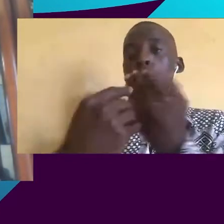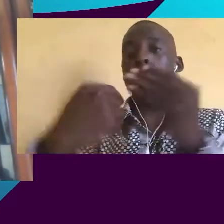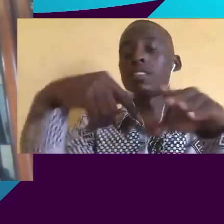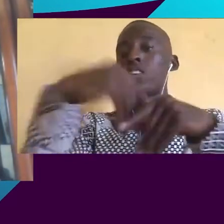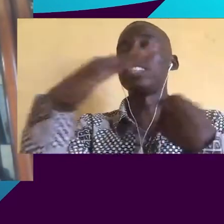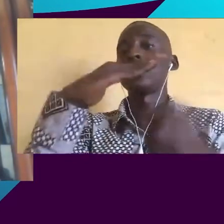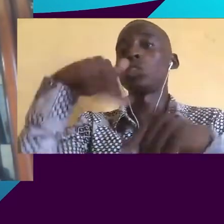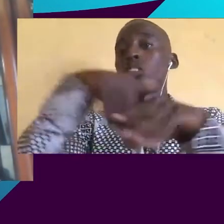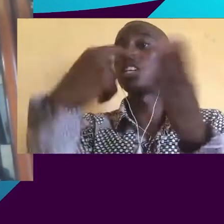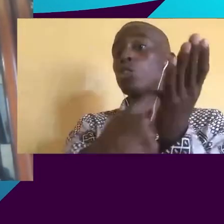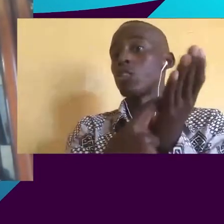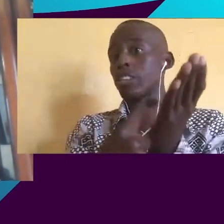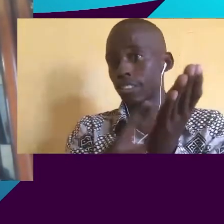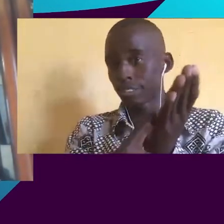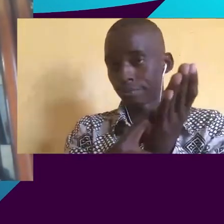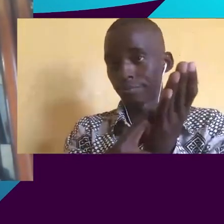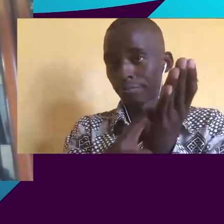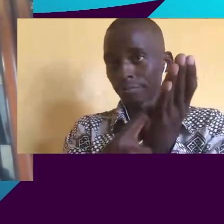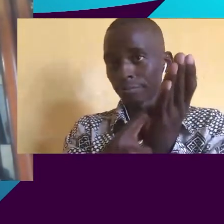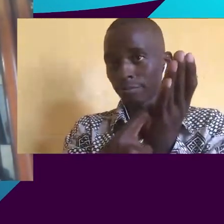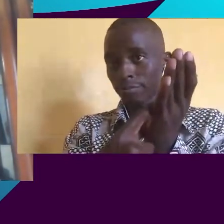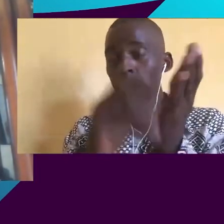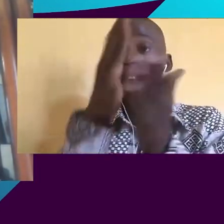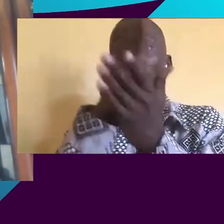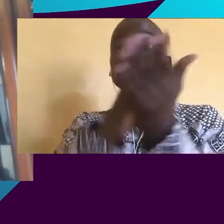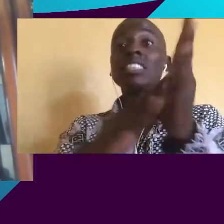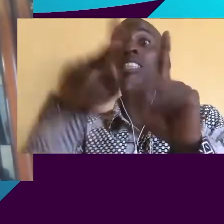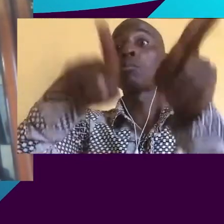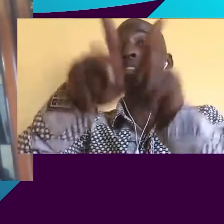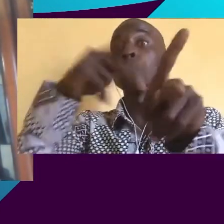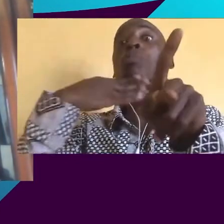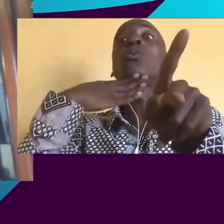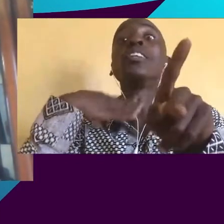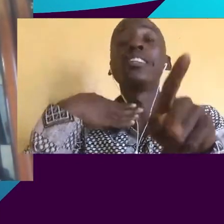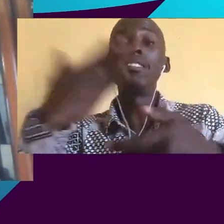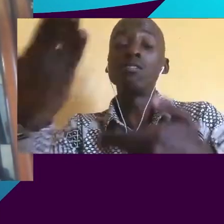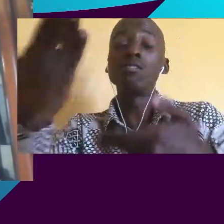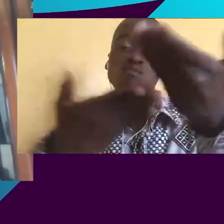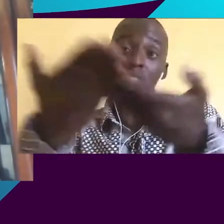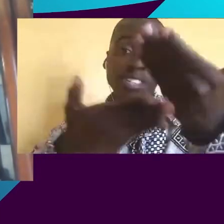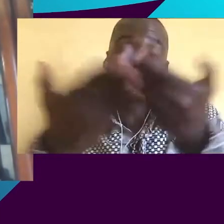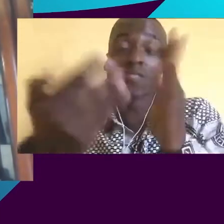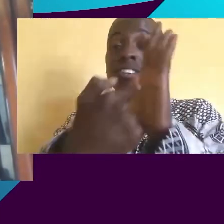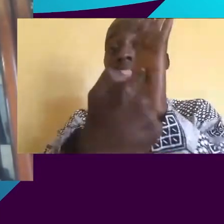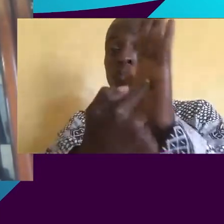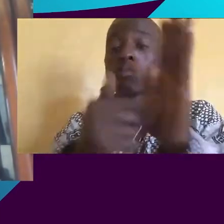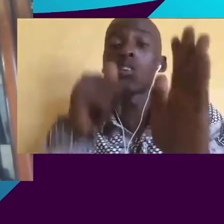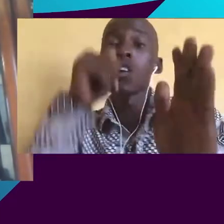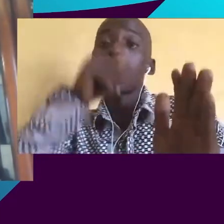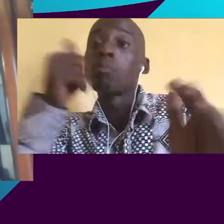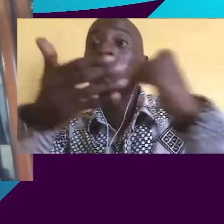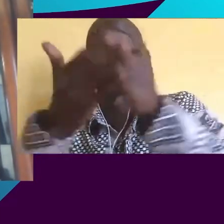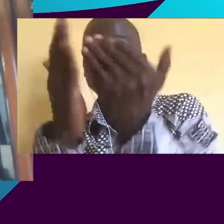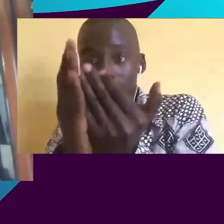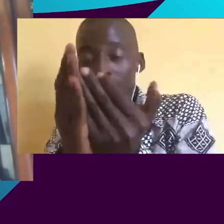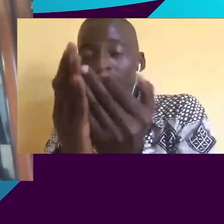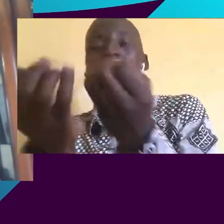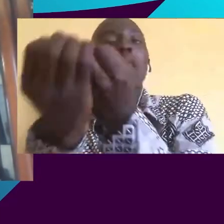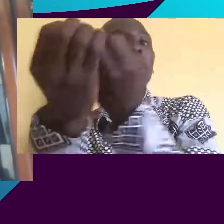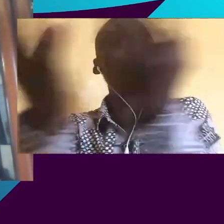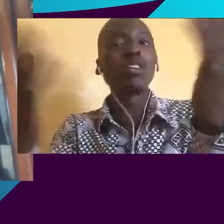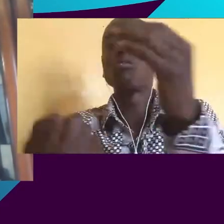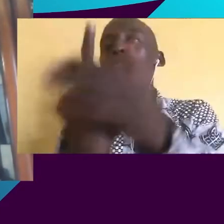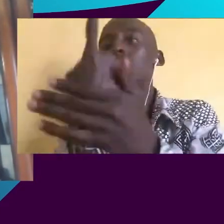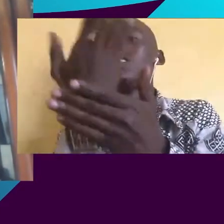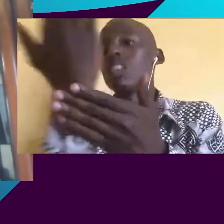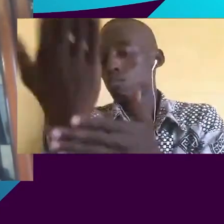in Uganda. And some of the people we need to tap in, for example, private sector. There are so many opportunities there. But